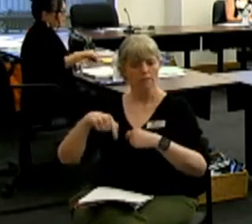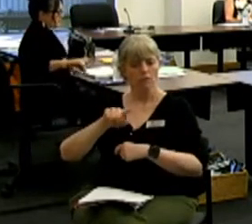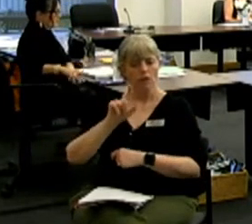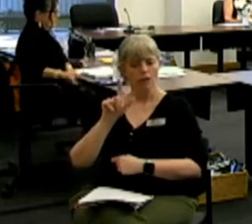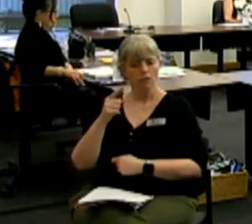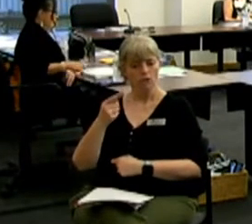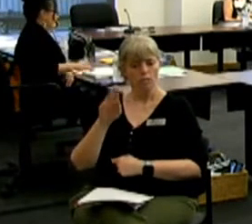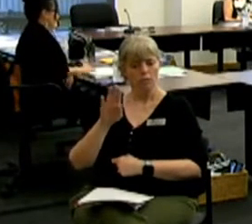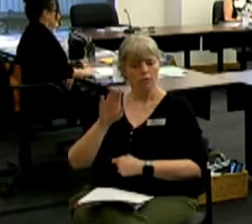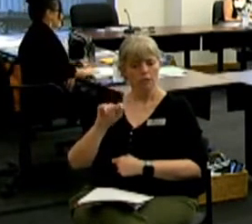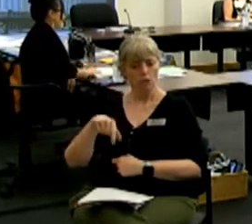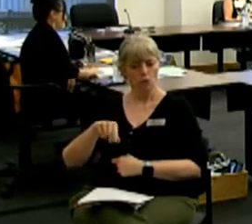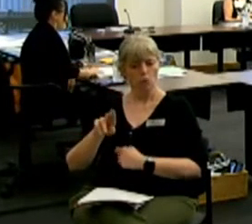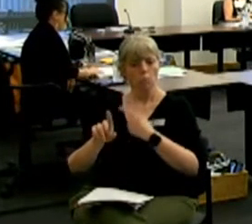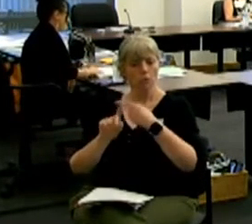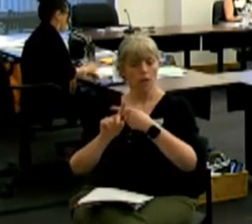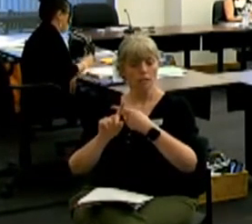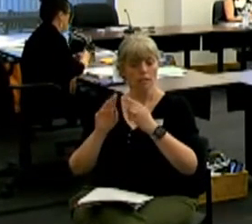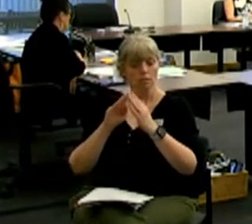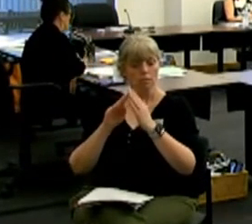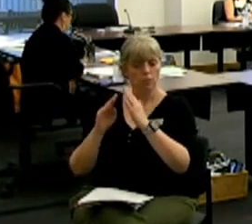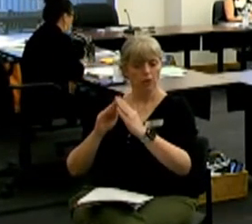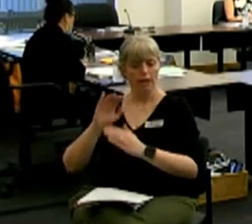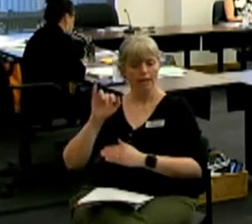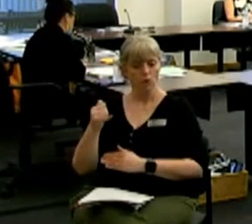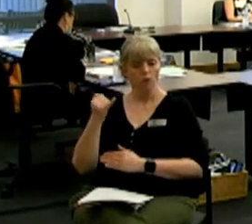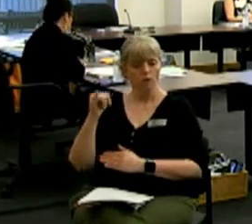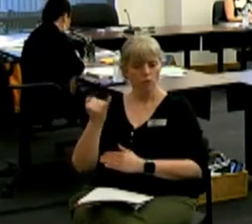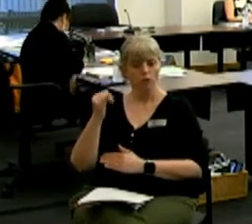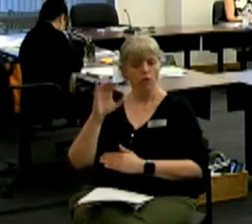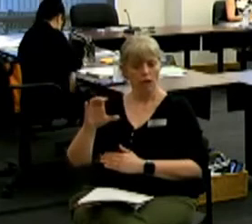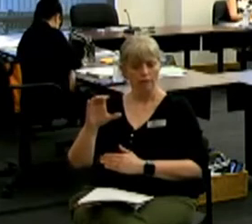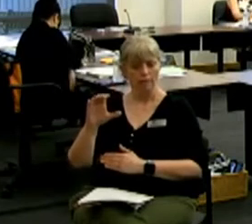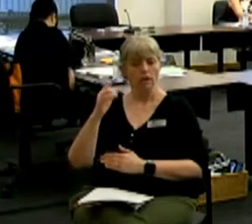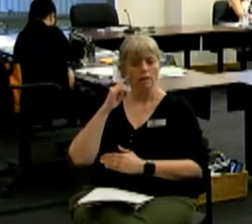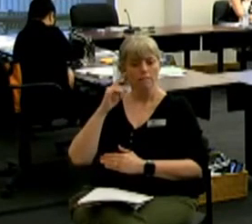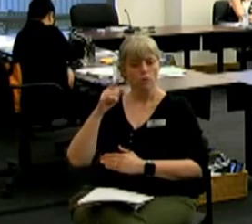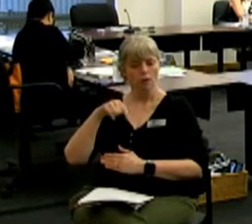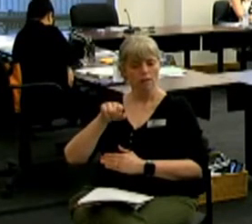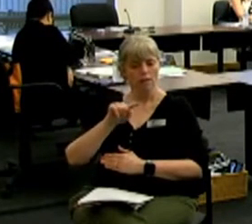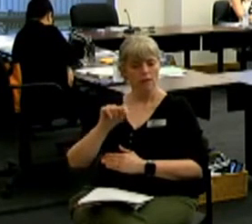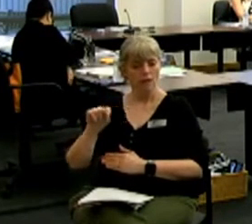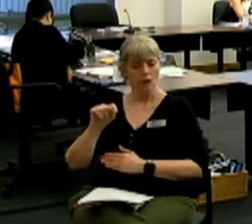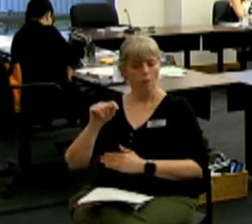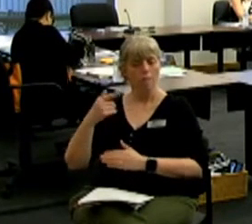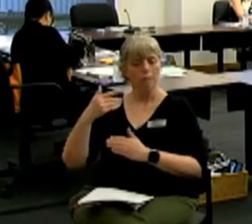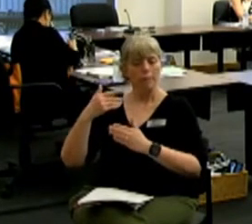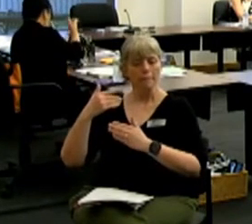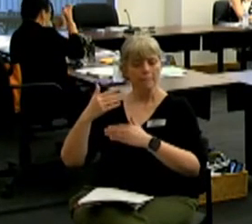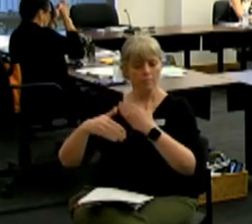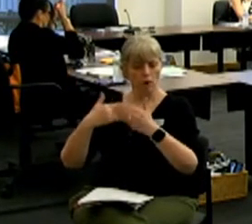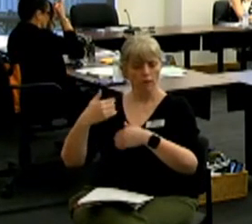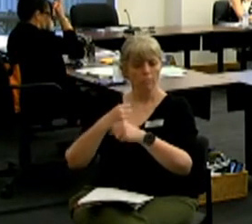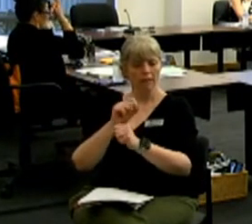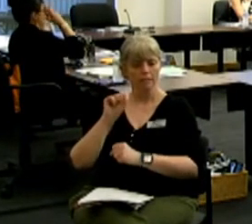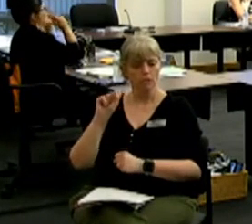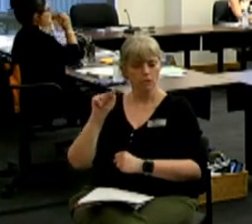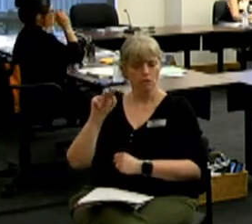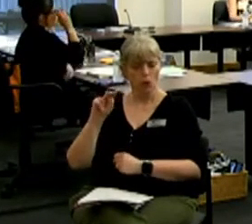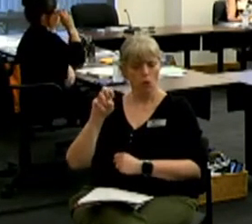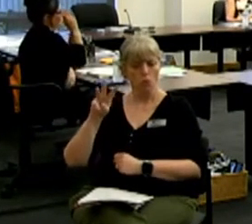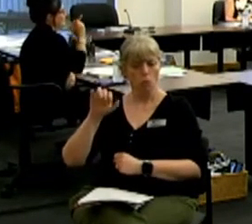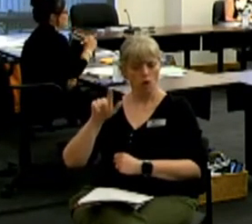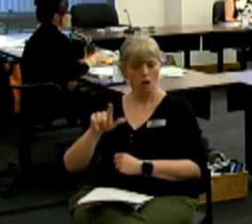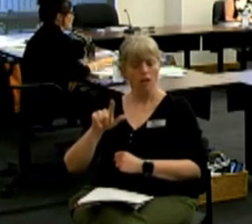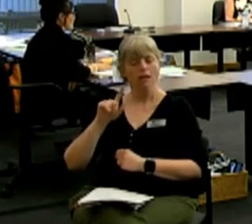the LGBTQ+ community at Joliet Junior College for the progress made since Stonewall and the resilience